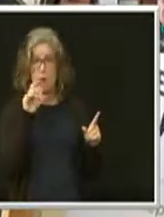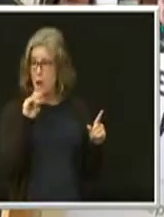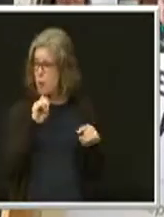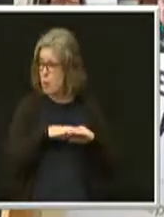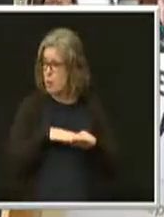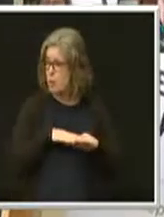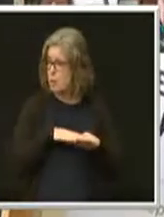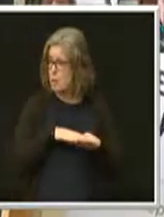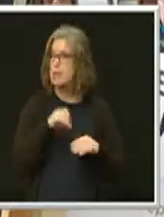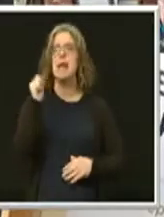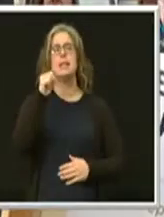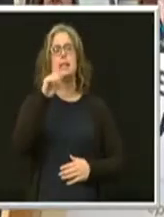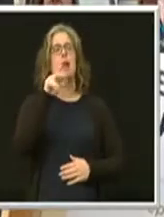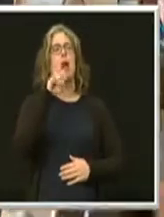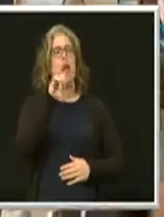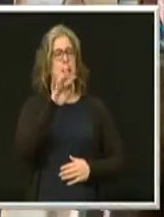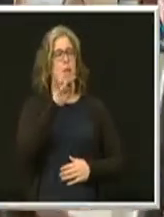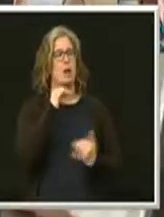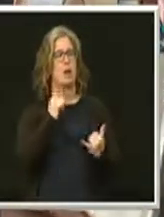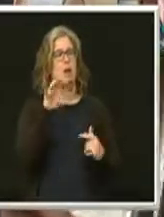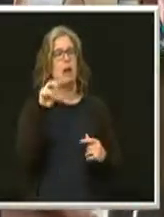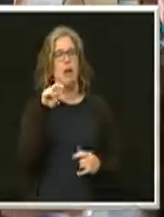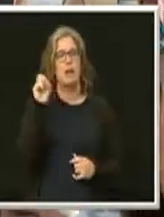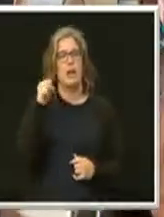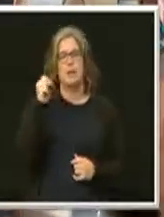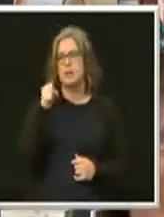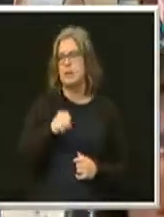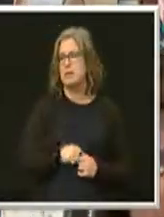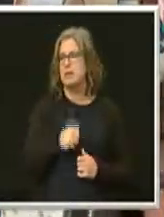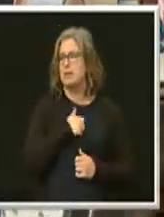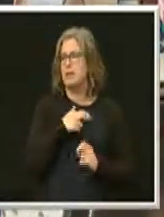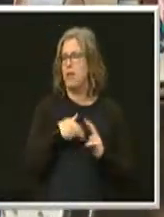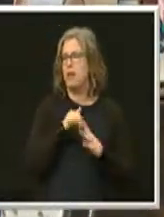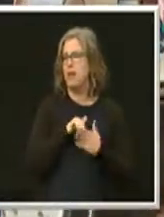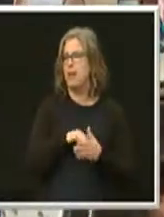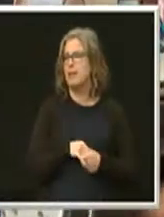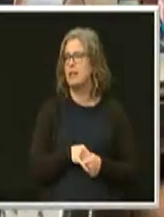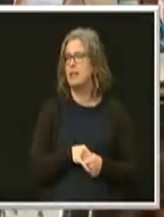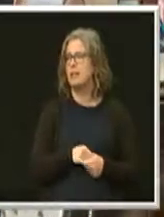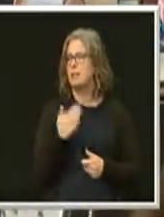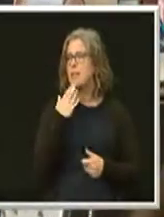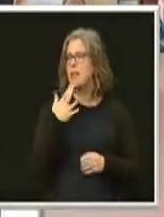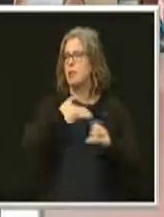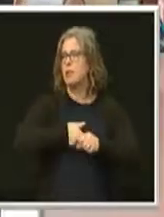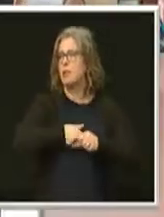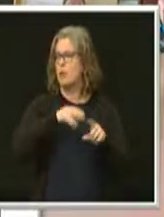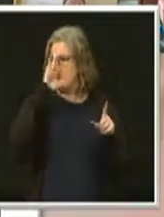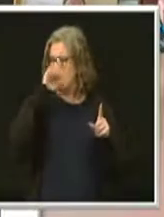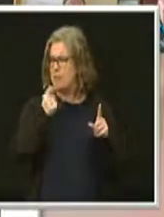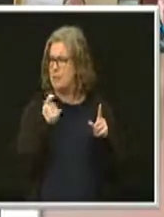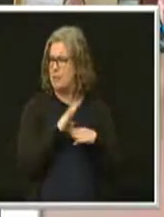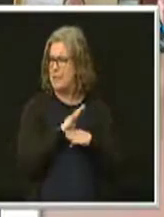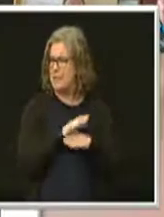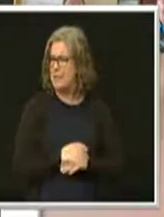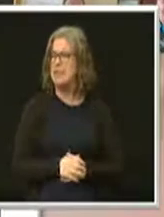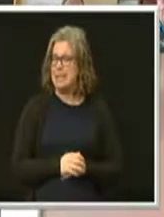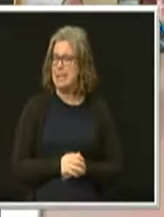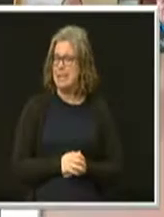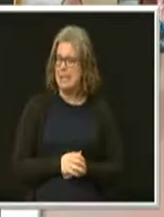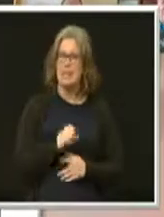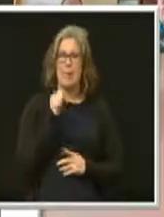on? Yes, I'm here. Okay, Connie. Sorry about that. Okay, thanks for joining us. We know you've been a little busy.